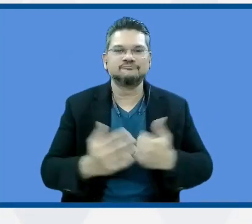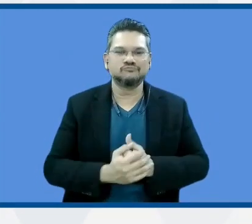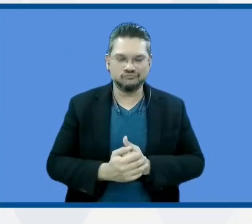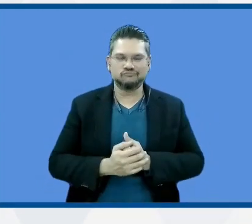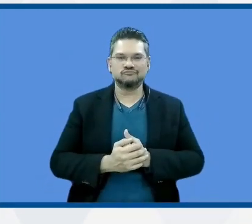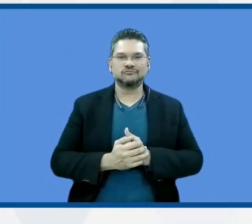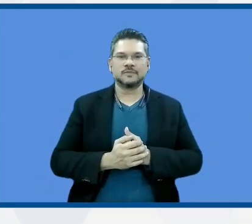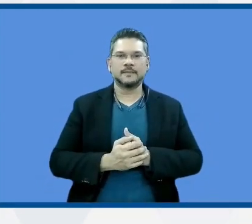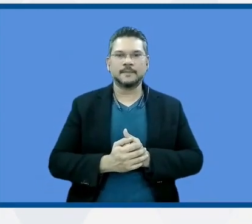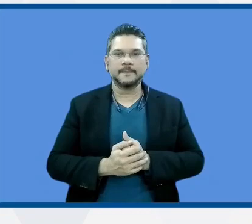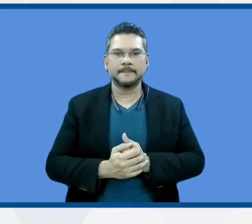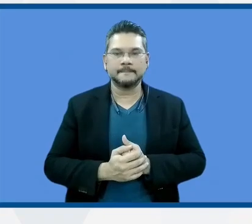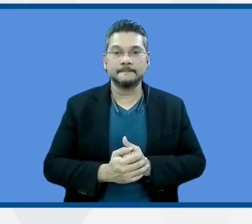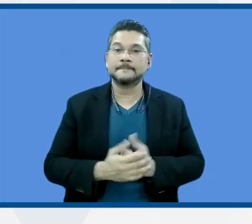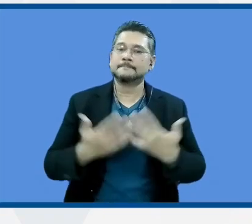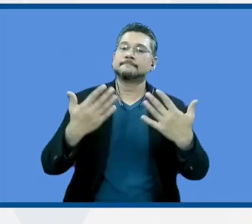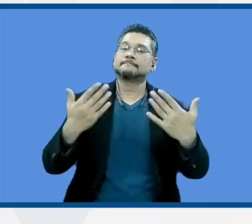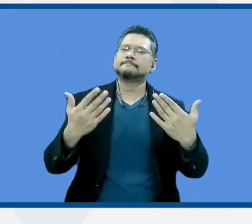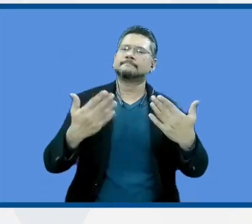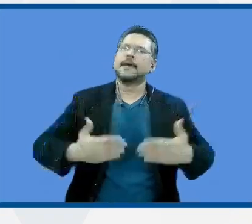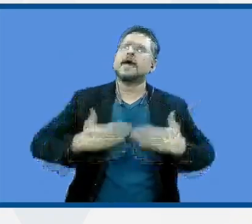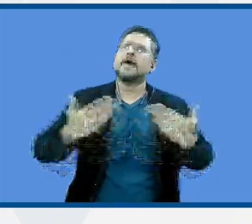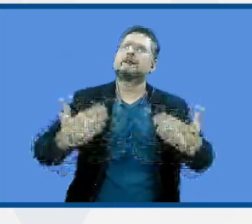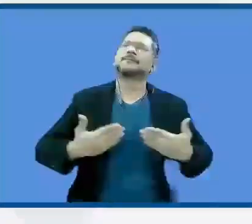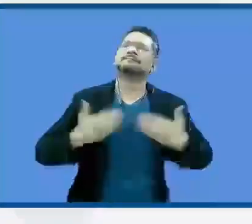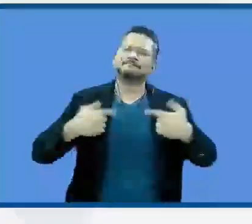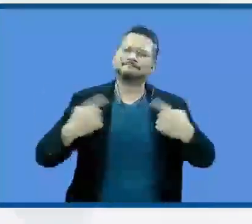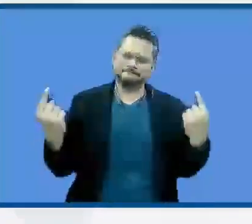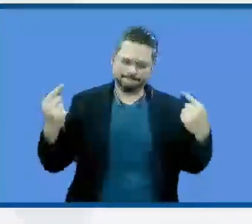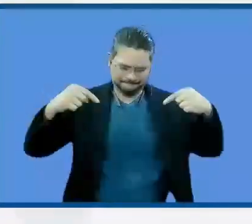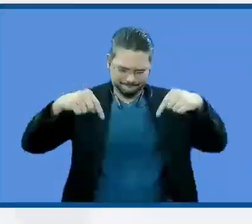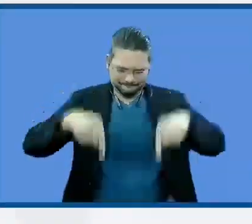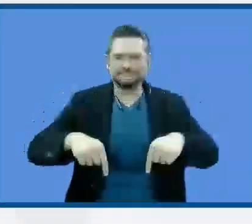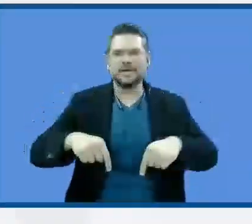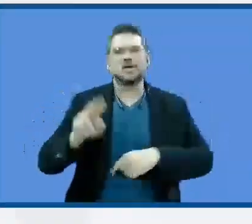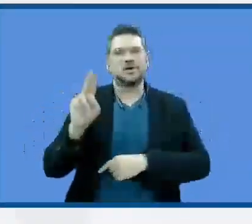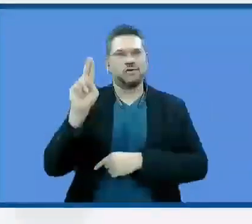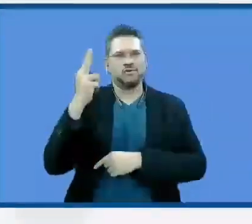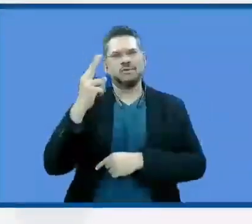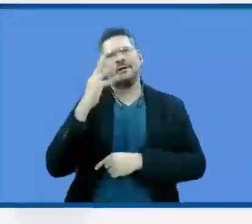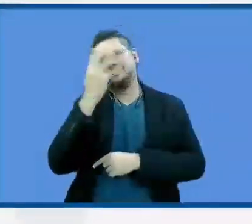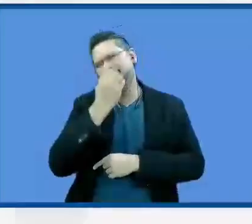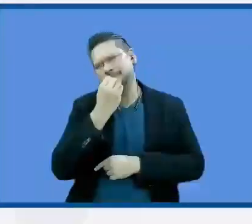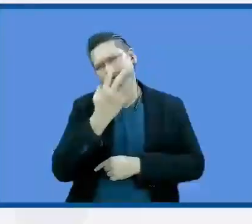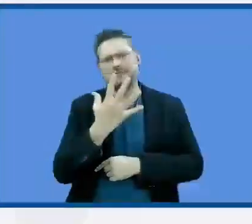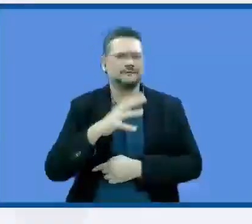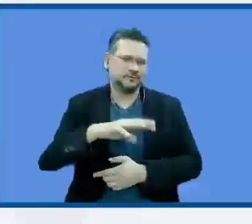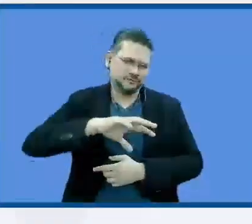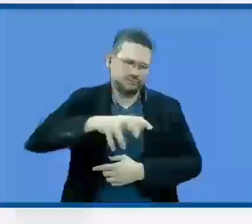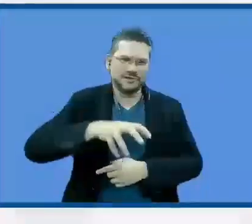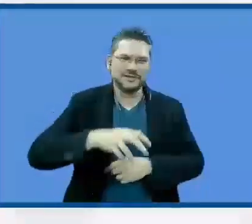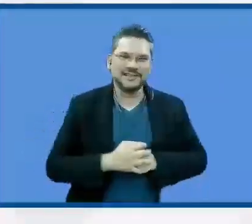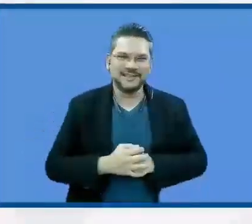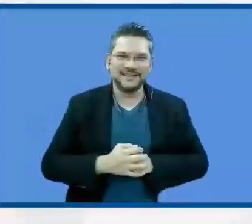de Uruguay. It is a pleasure being here in this lovely country. Falling on Montreal, so it's much better to be